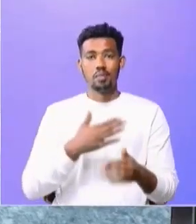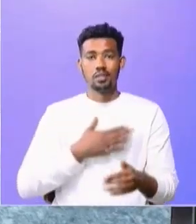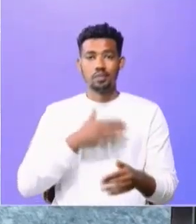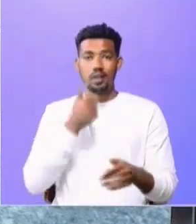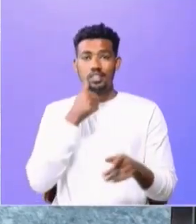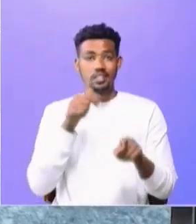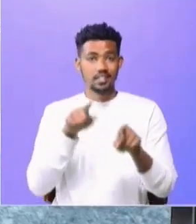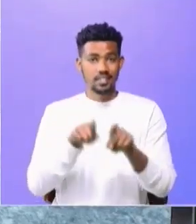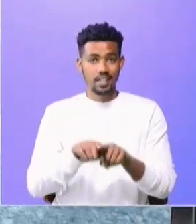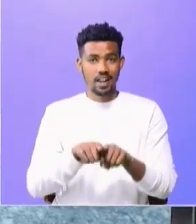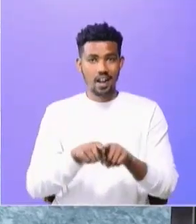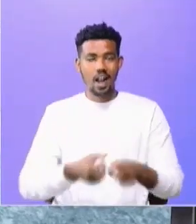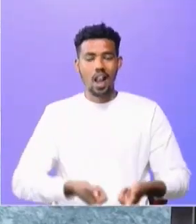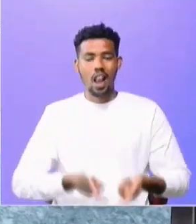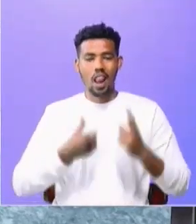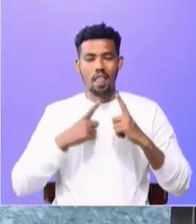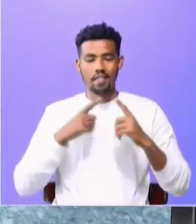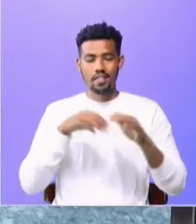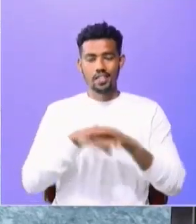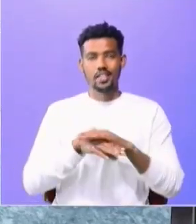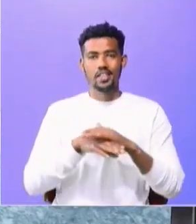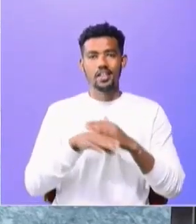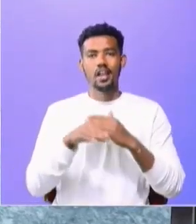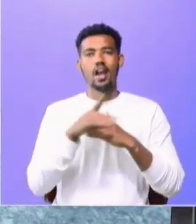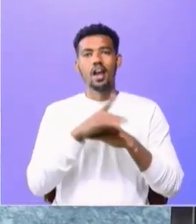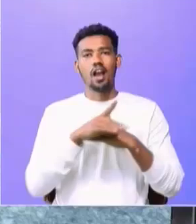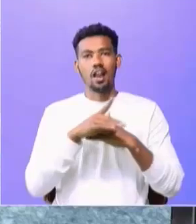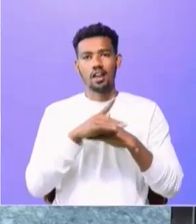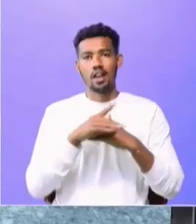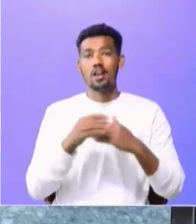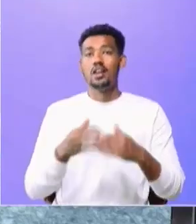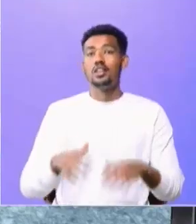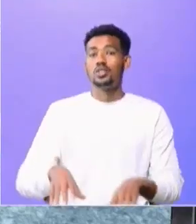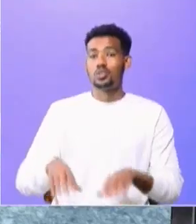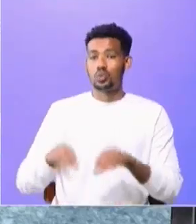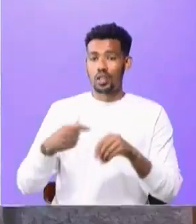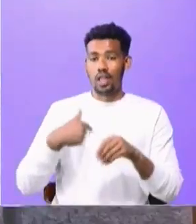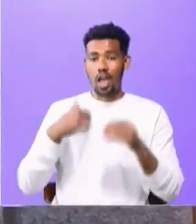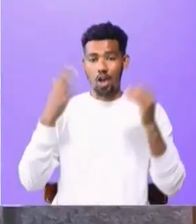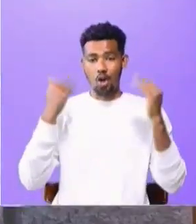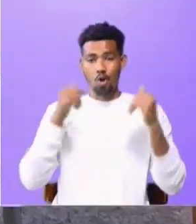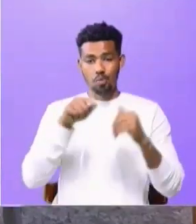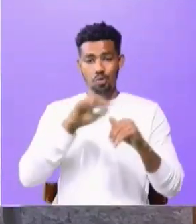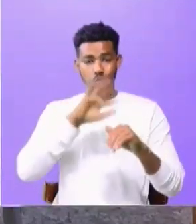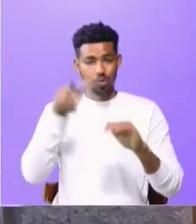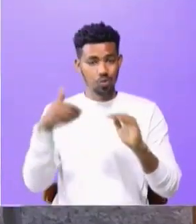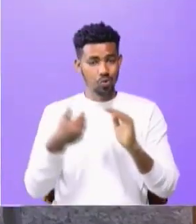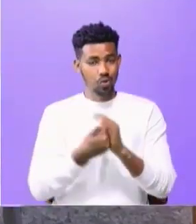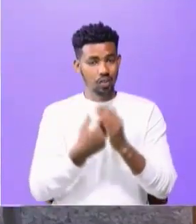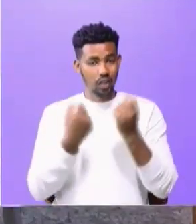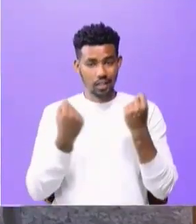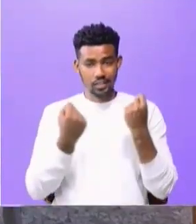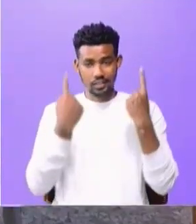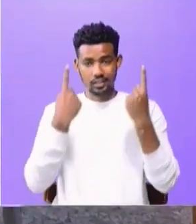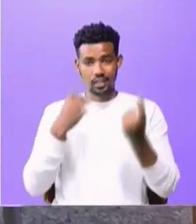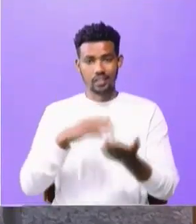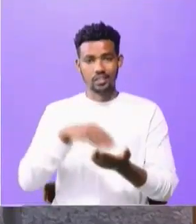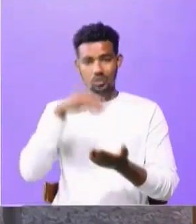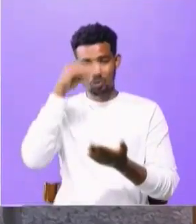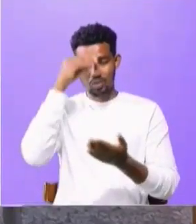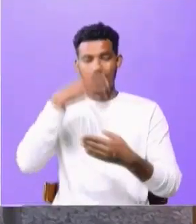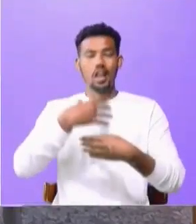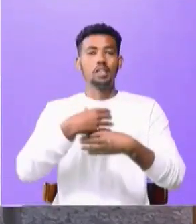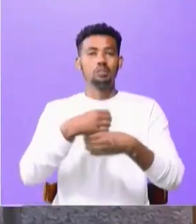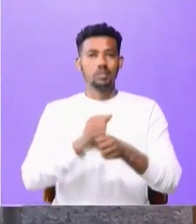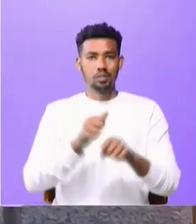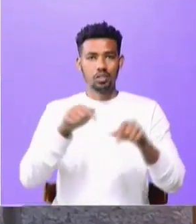My sister lives in Canada. Students, I hope you all are understood the lesson. Let me